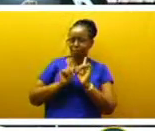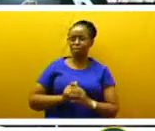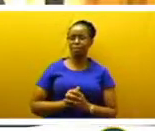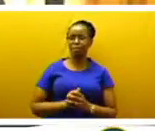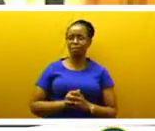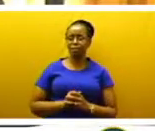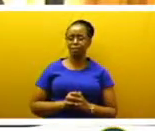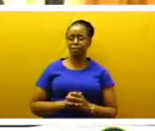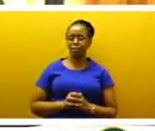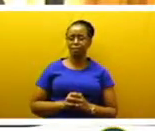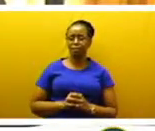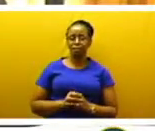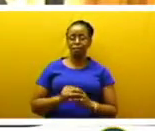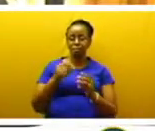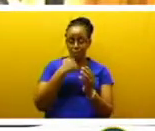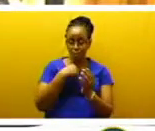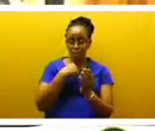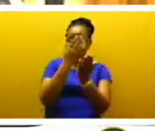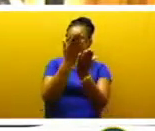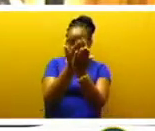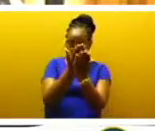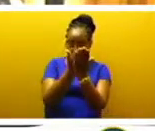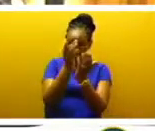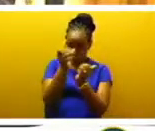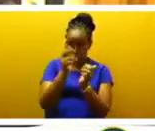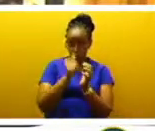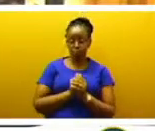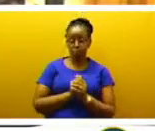I am pleading, Chief Justice, I'm pleading